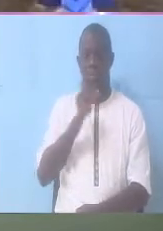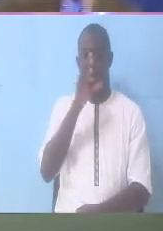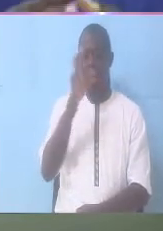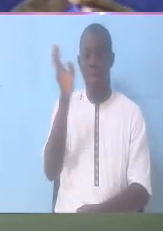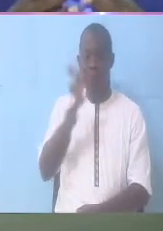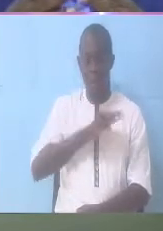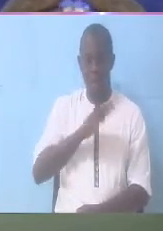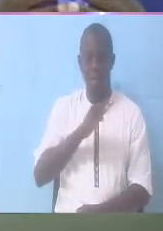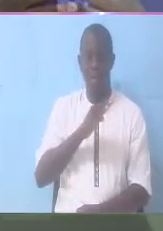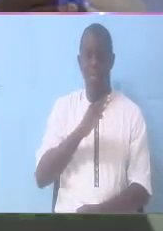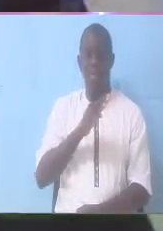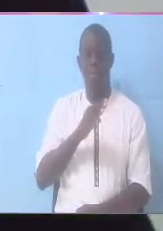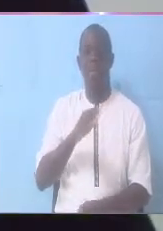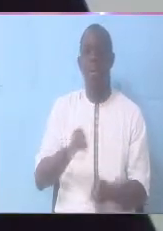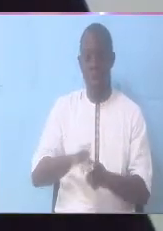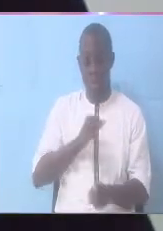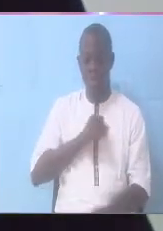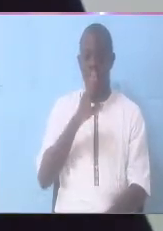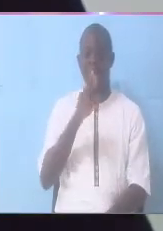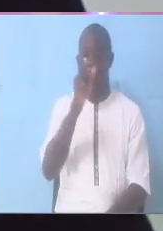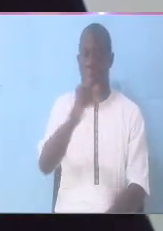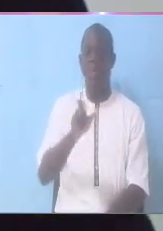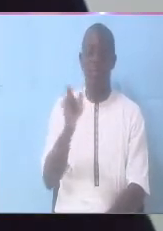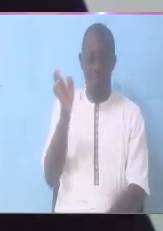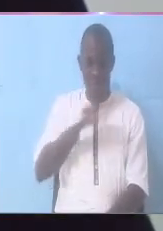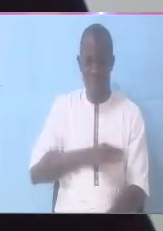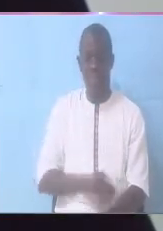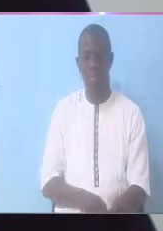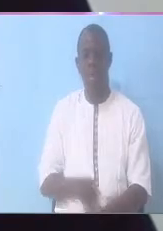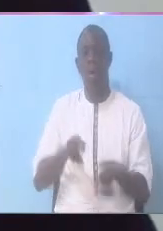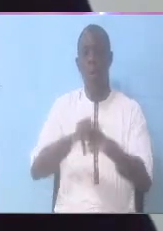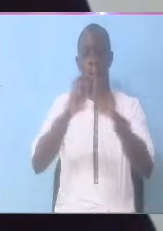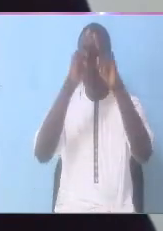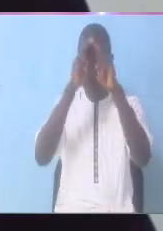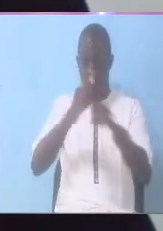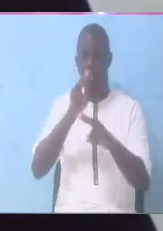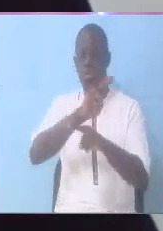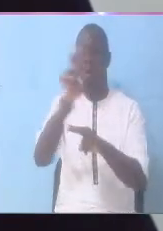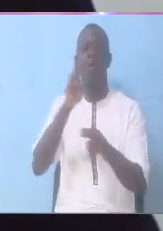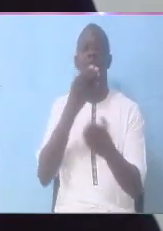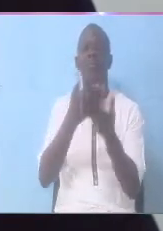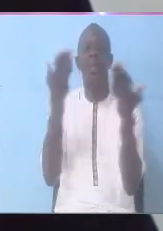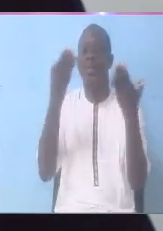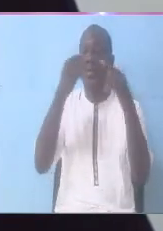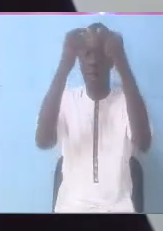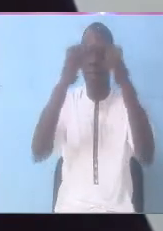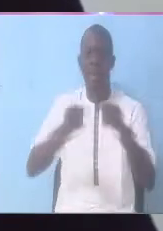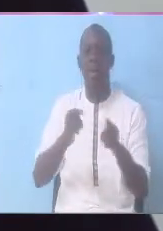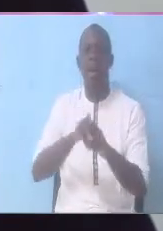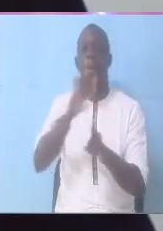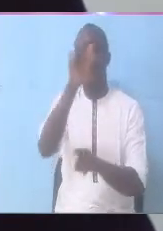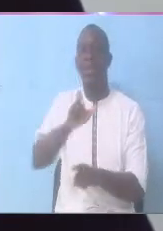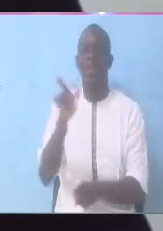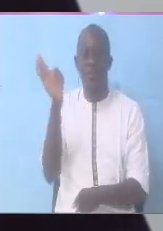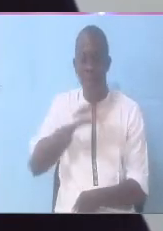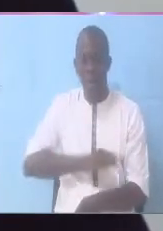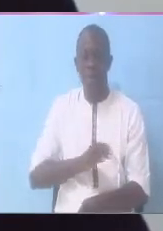when he said he is lying? With due respect, don't even need to complete the statement. He was lying. He lied.